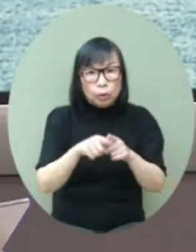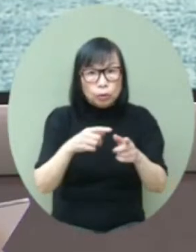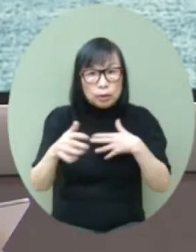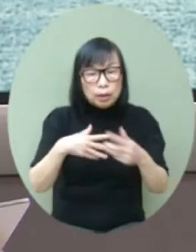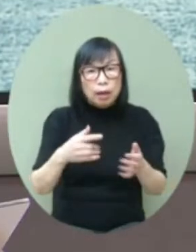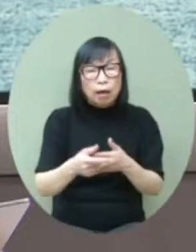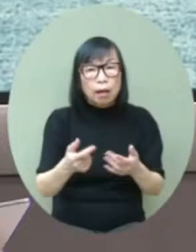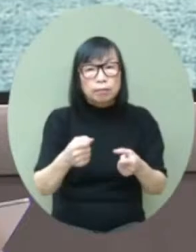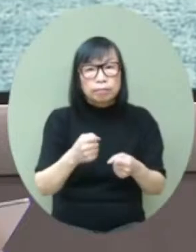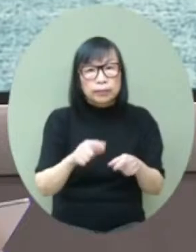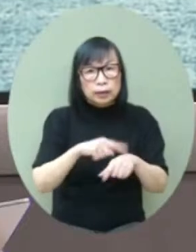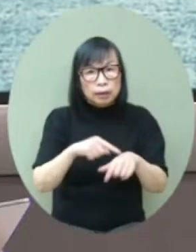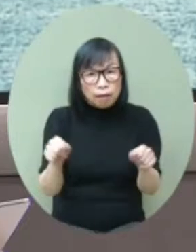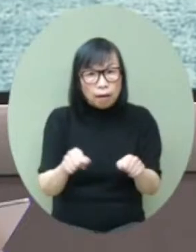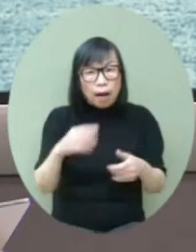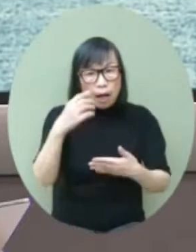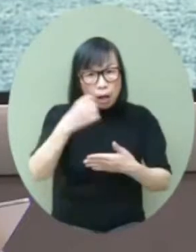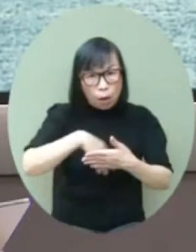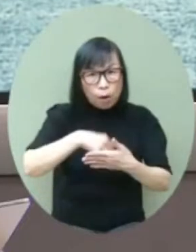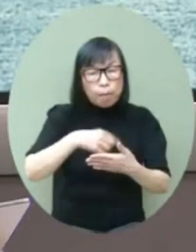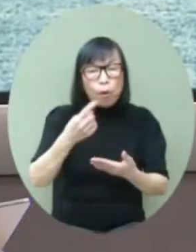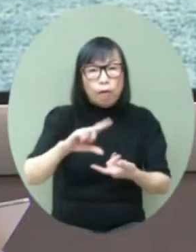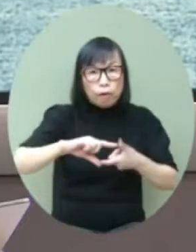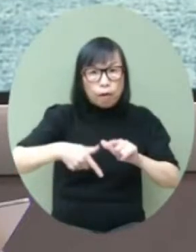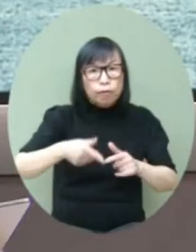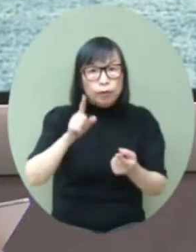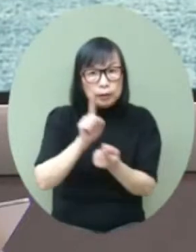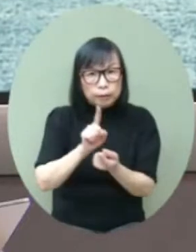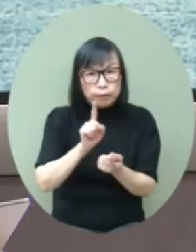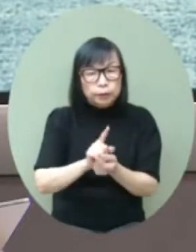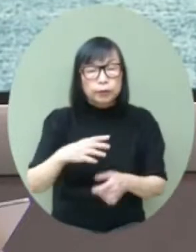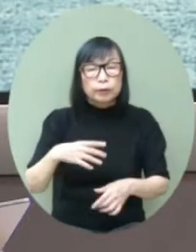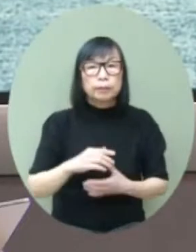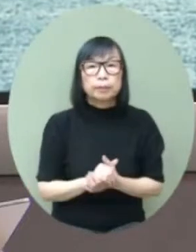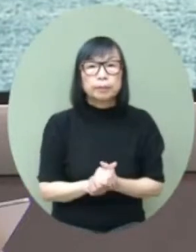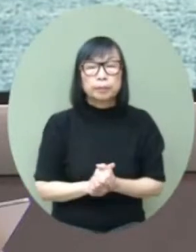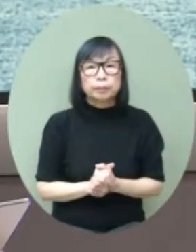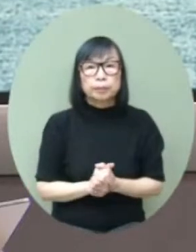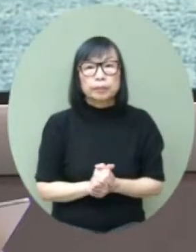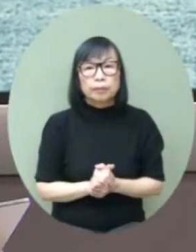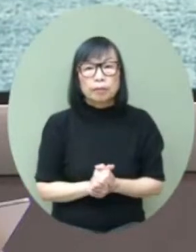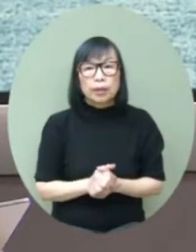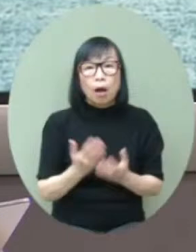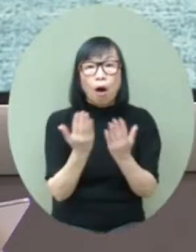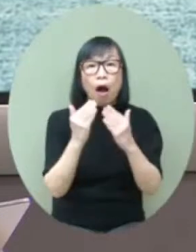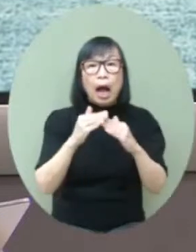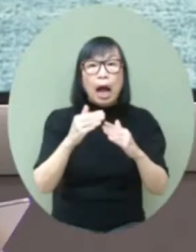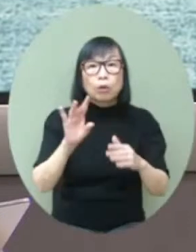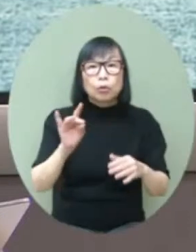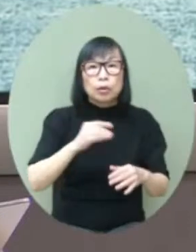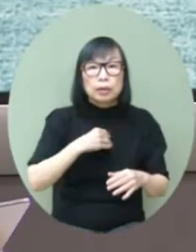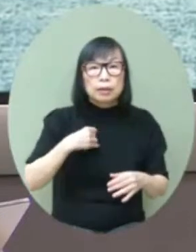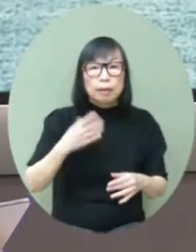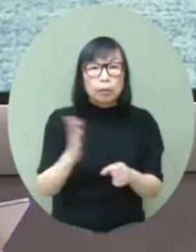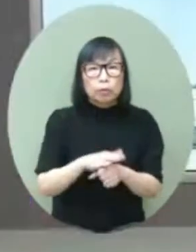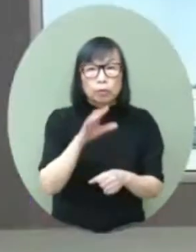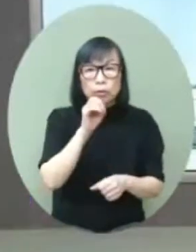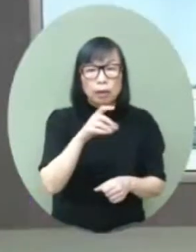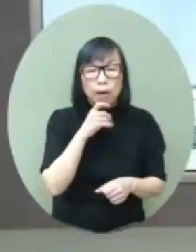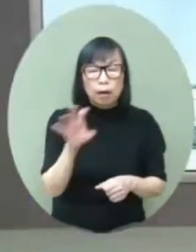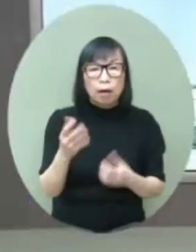colleagues who cannot discharge their duties because of that, I'm sure they have ways to cope with that situation. Dr.